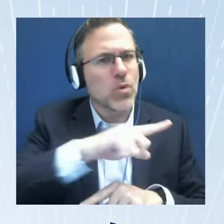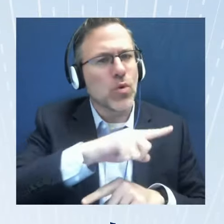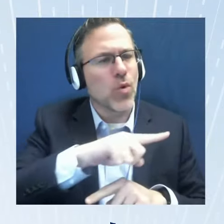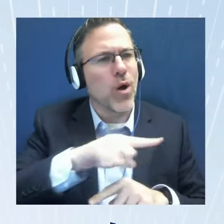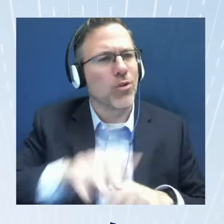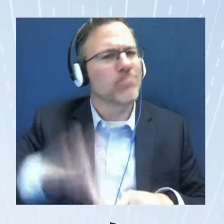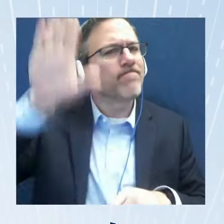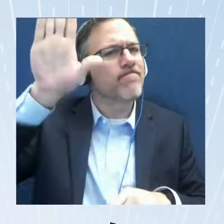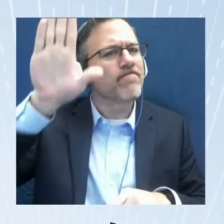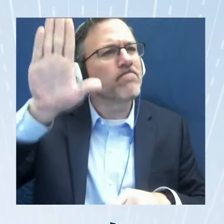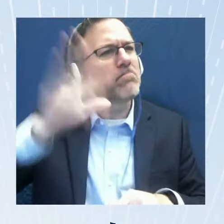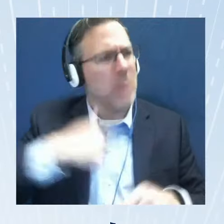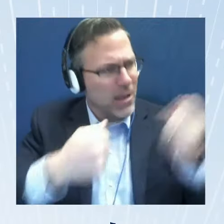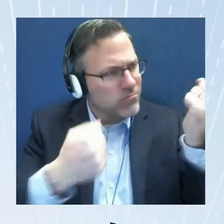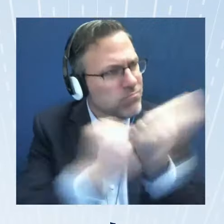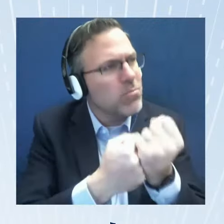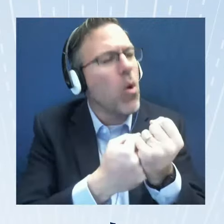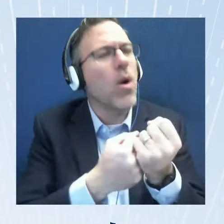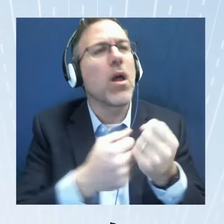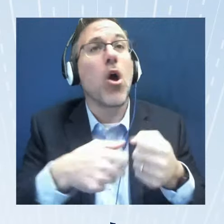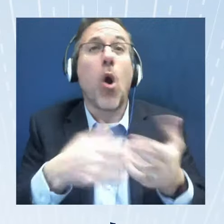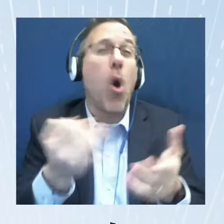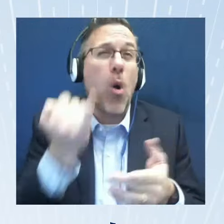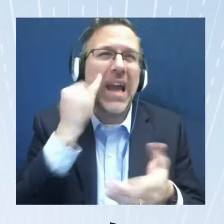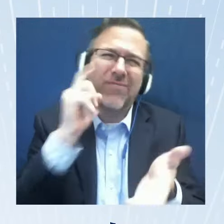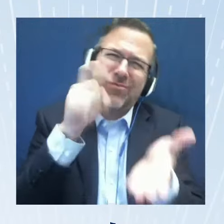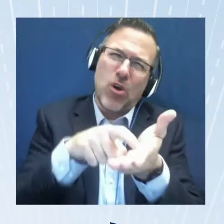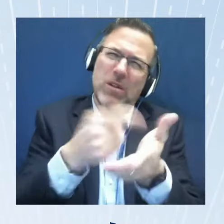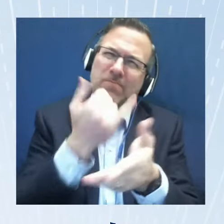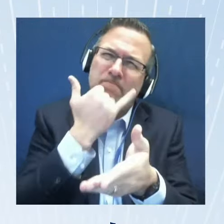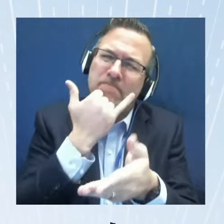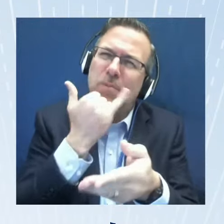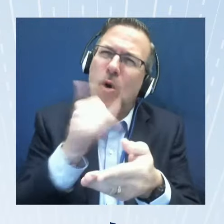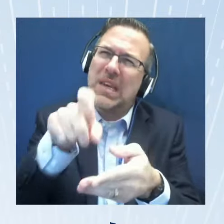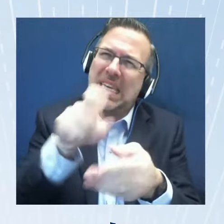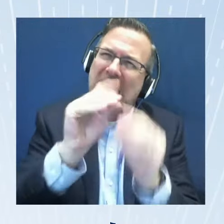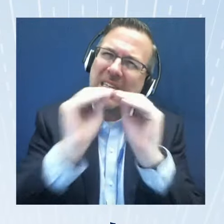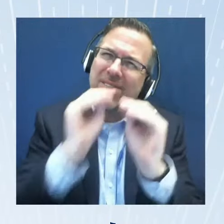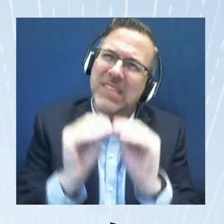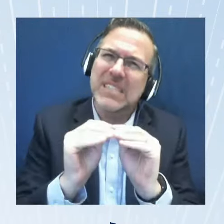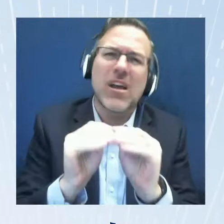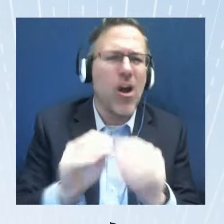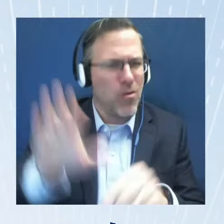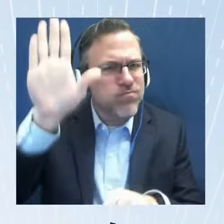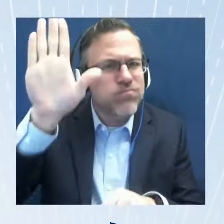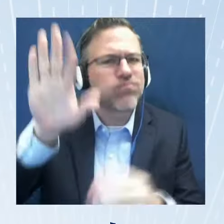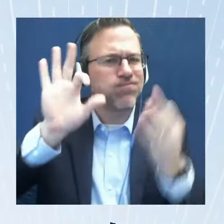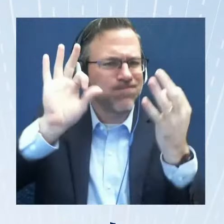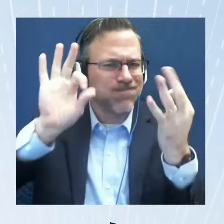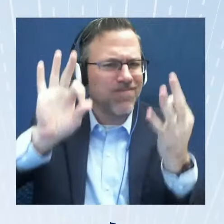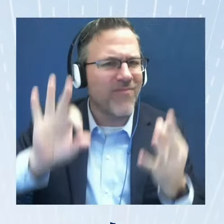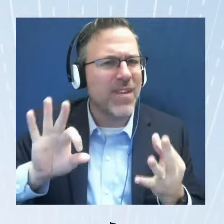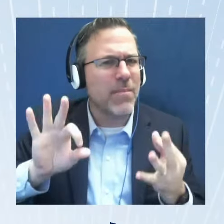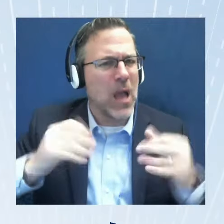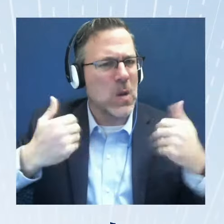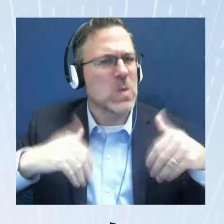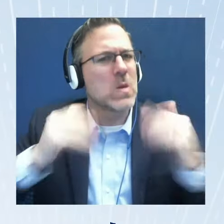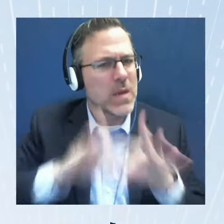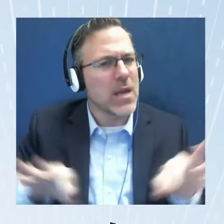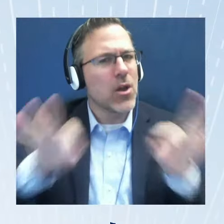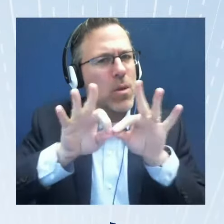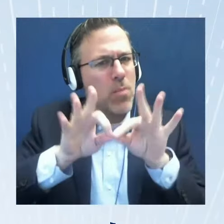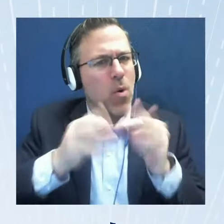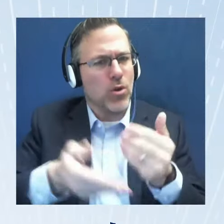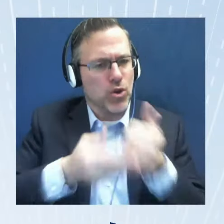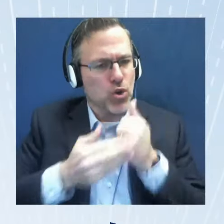say so. If they need to be adjusted, if you think there need to be changes, please say so. That input is vital to getting this over the finish line and